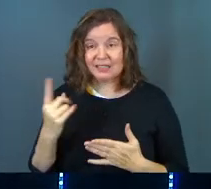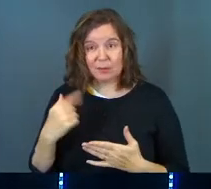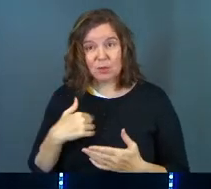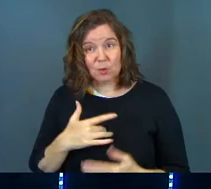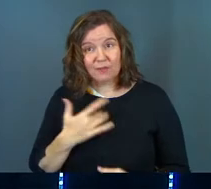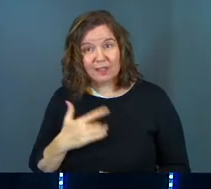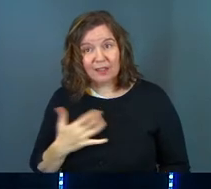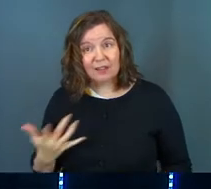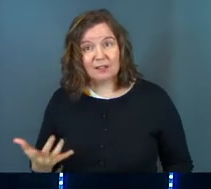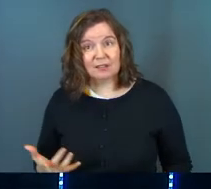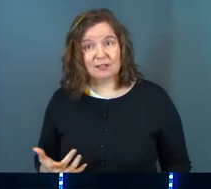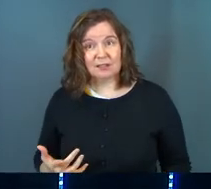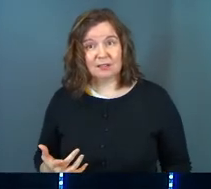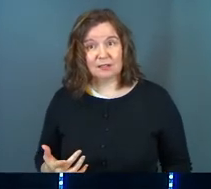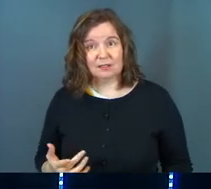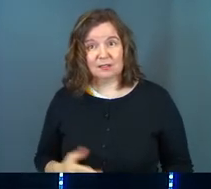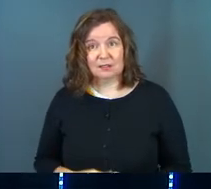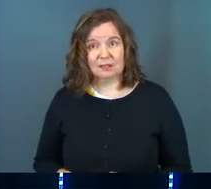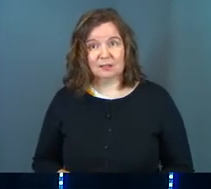that something you feel?